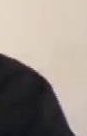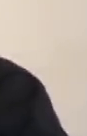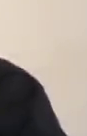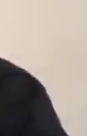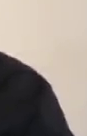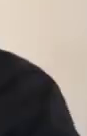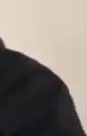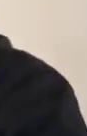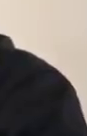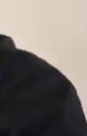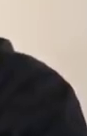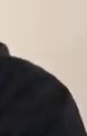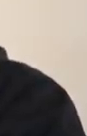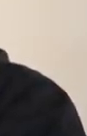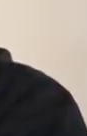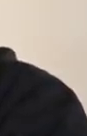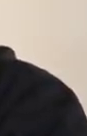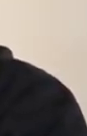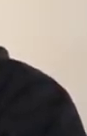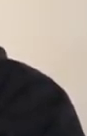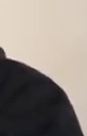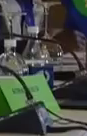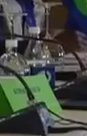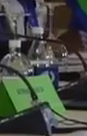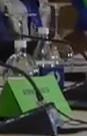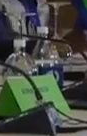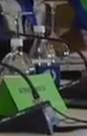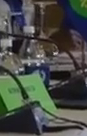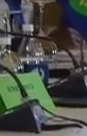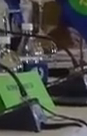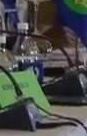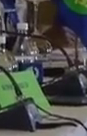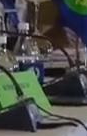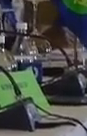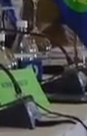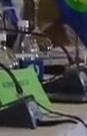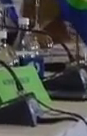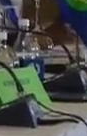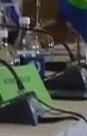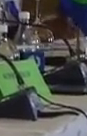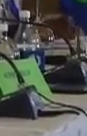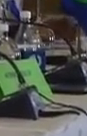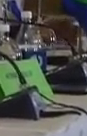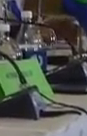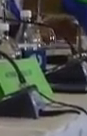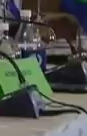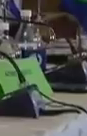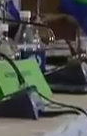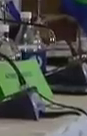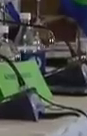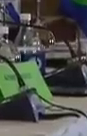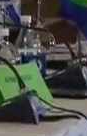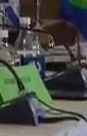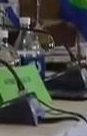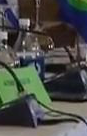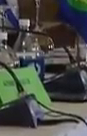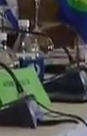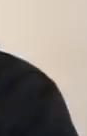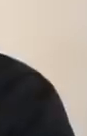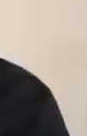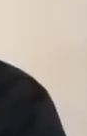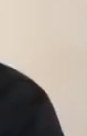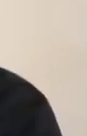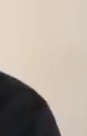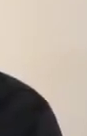let me make also a comment on the double voting. We're aware that the IEC